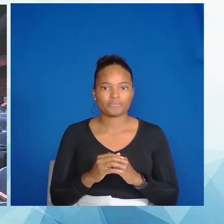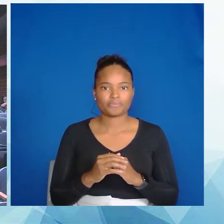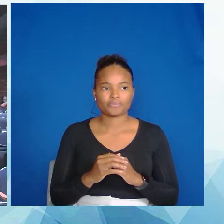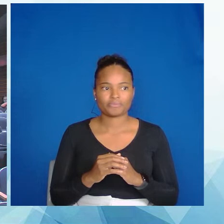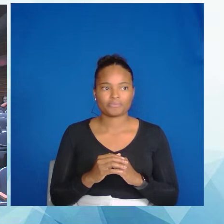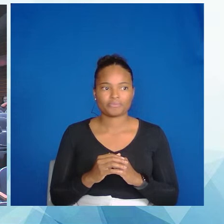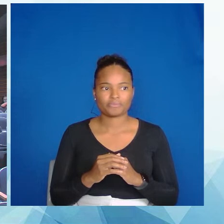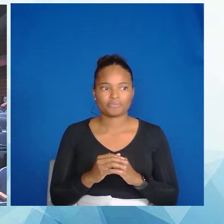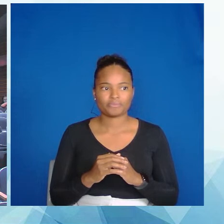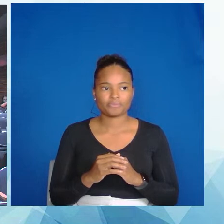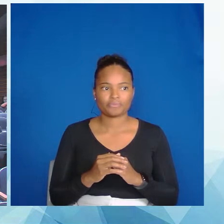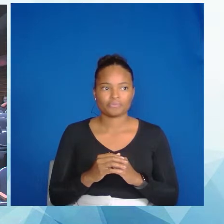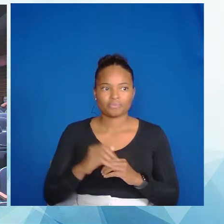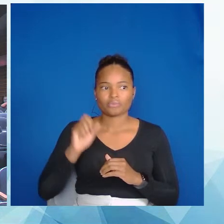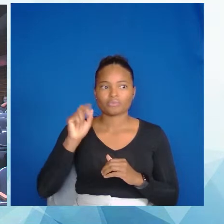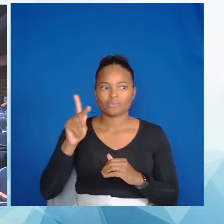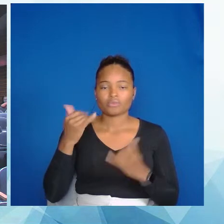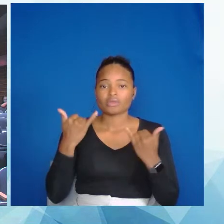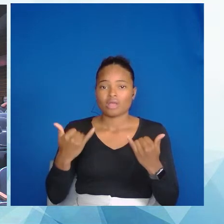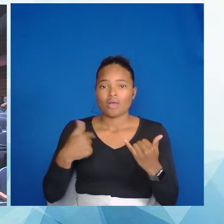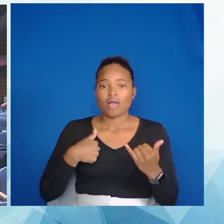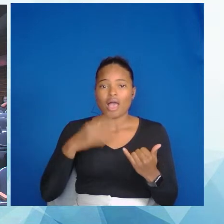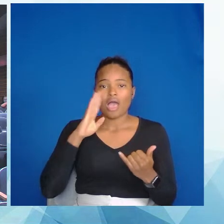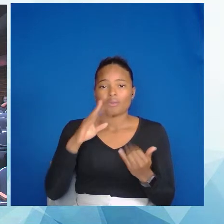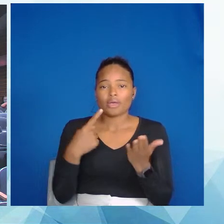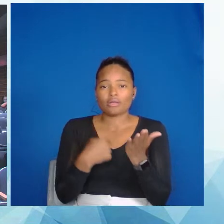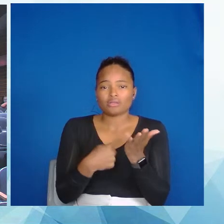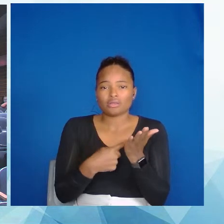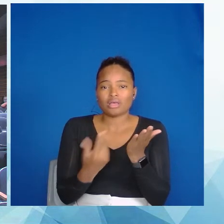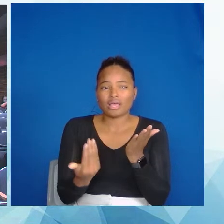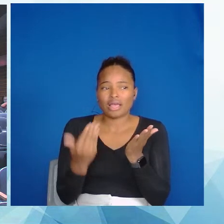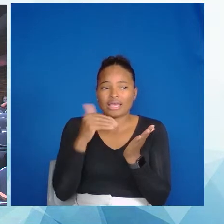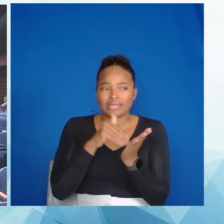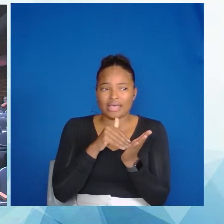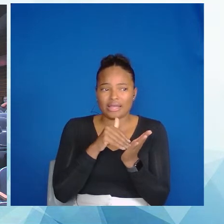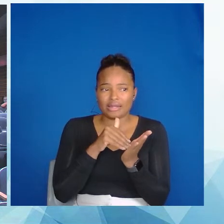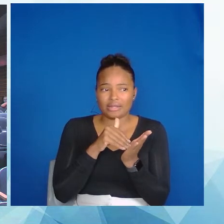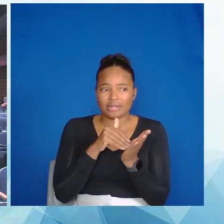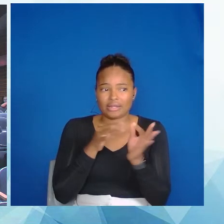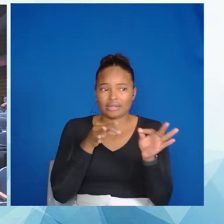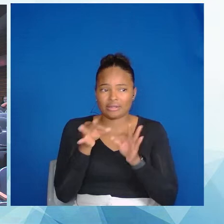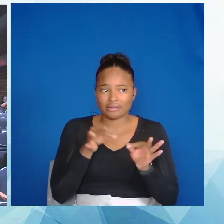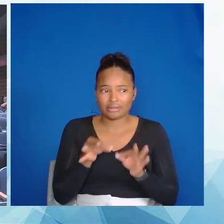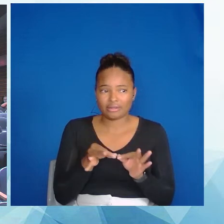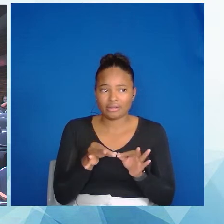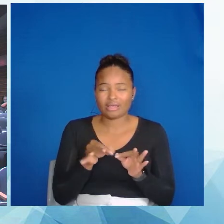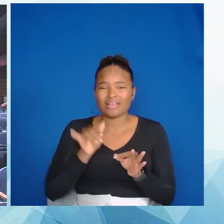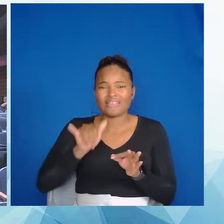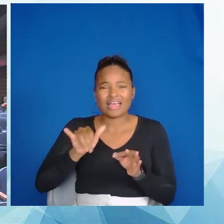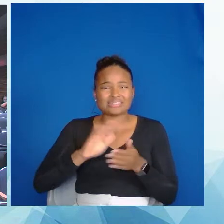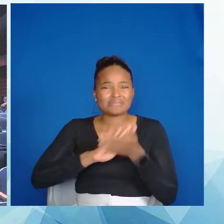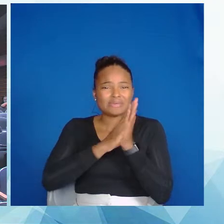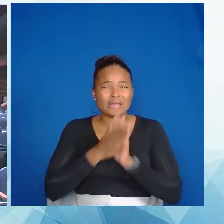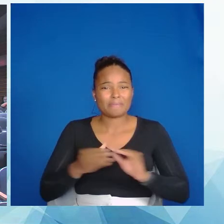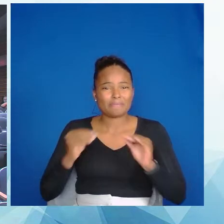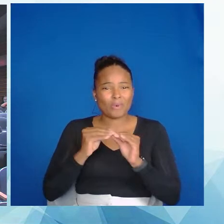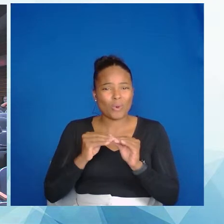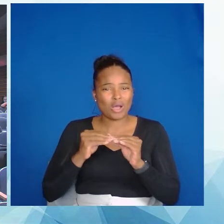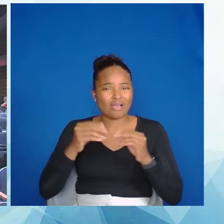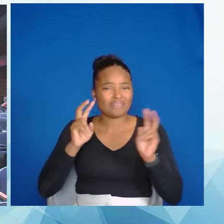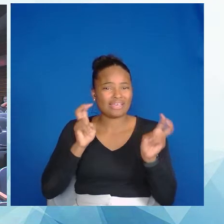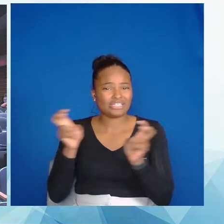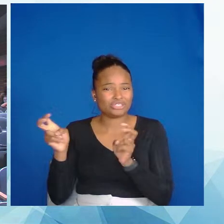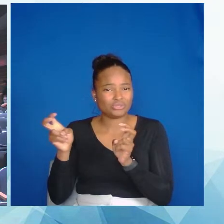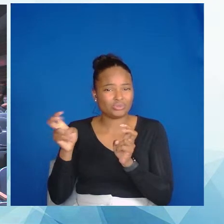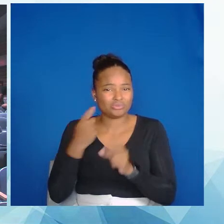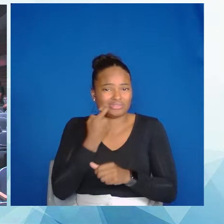Okay, I'm just going to briefly talk about this again because it's become more of an issue more recently.